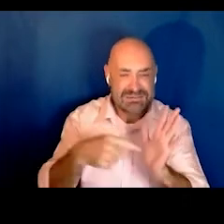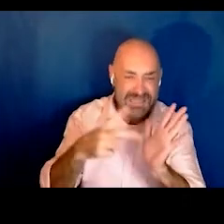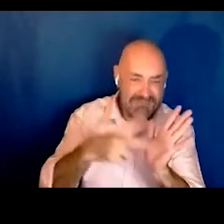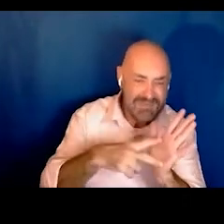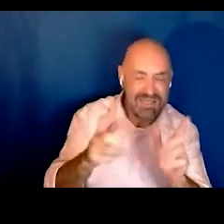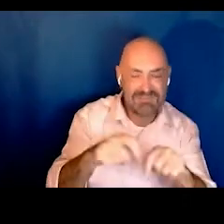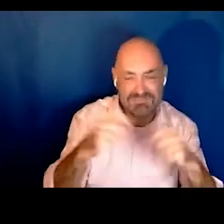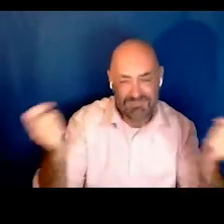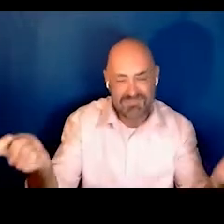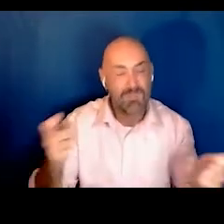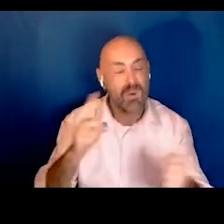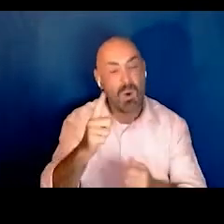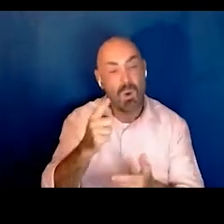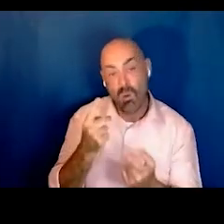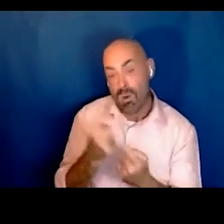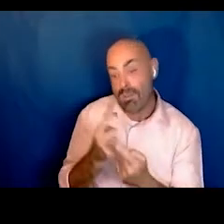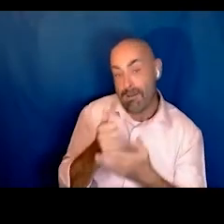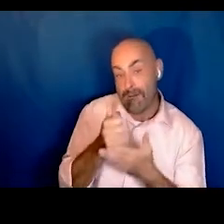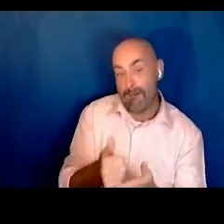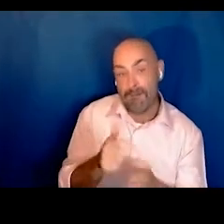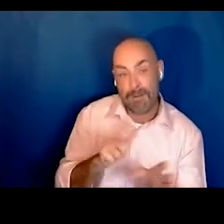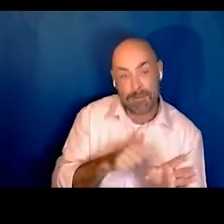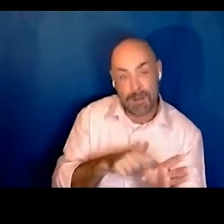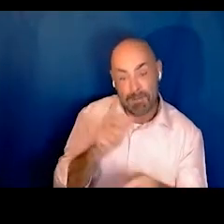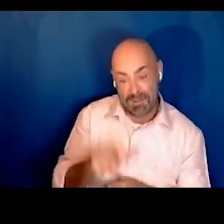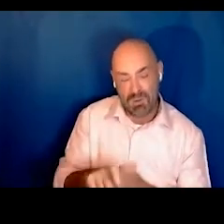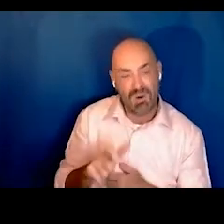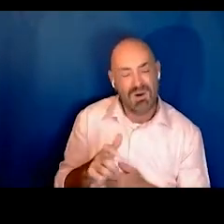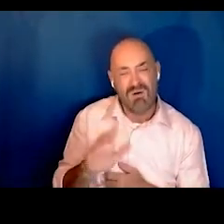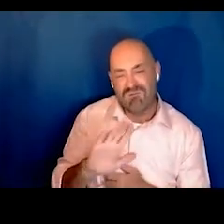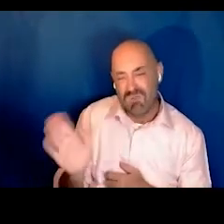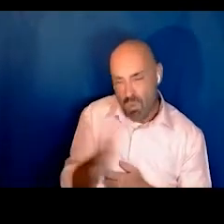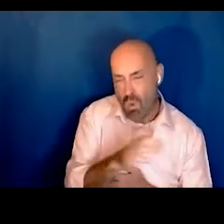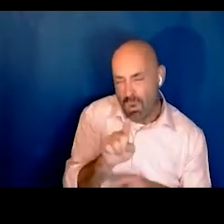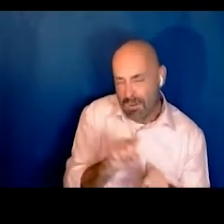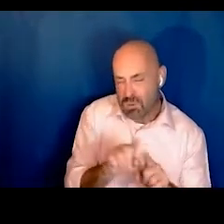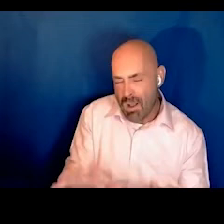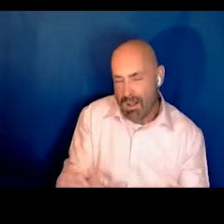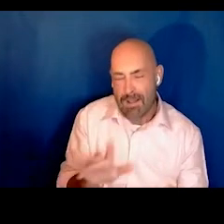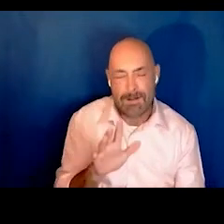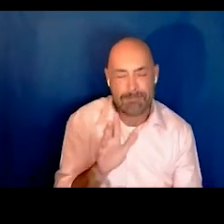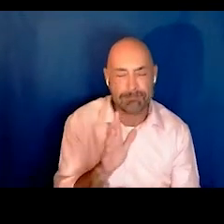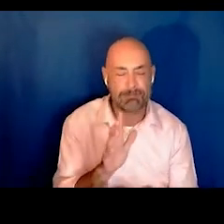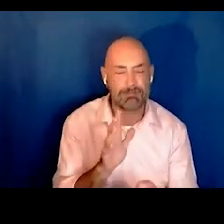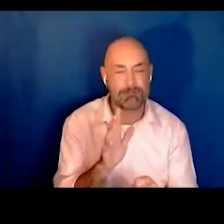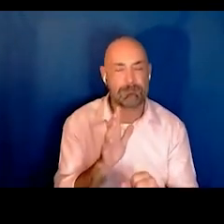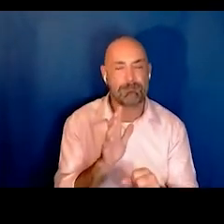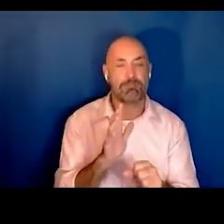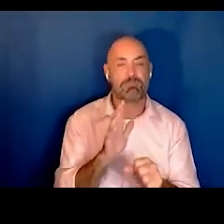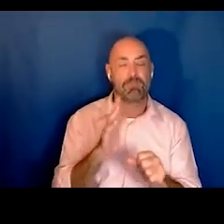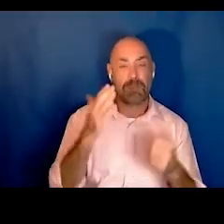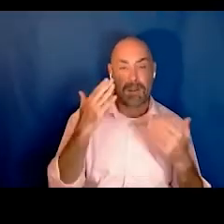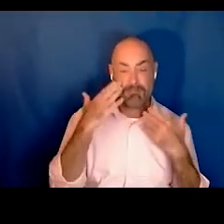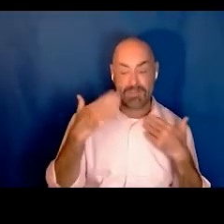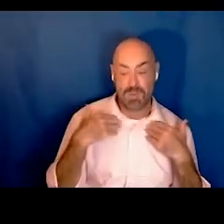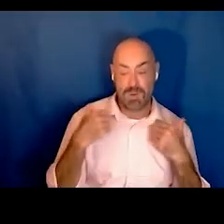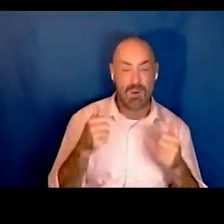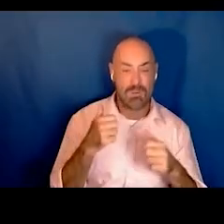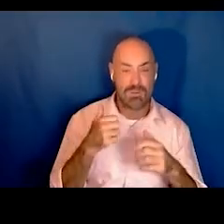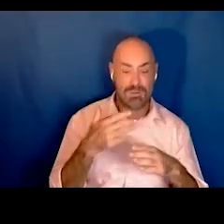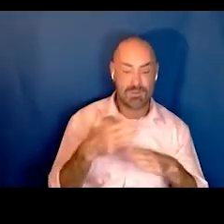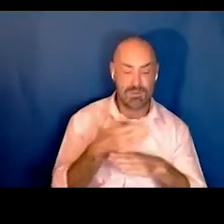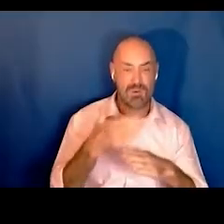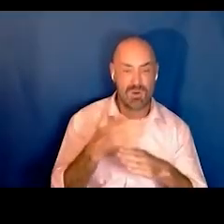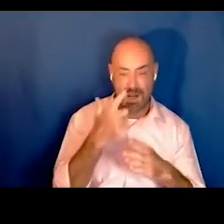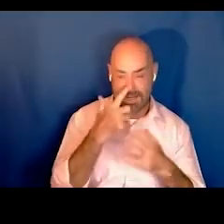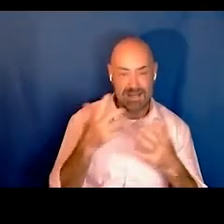really helpful for children and young people, but really for all of us, is to make sure, as mental health practitioners know, we can sit with